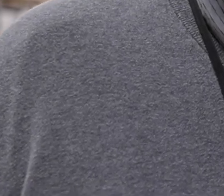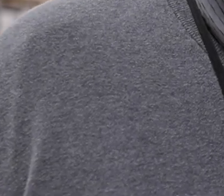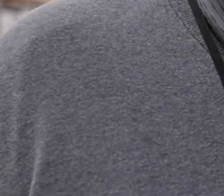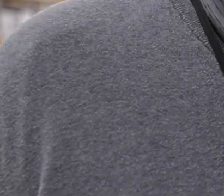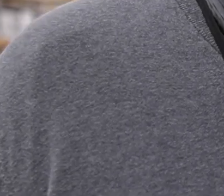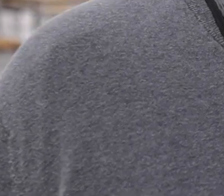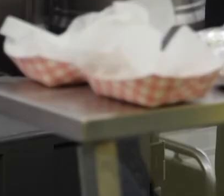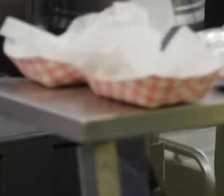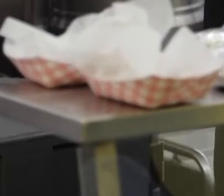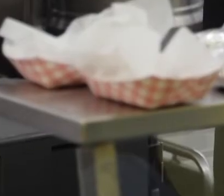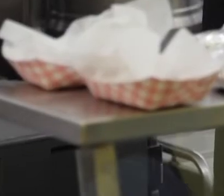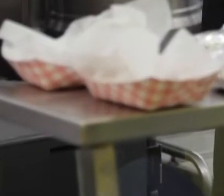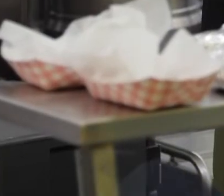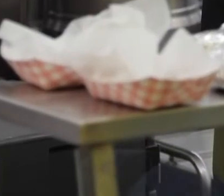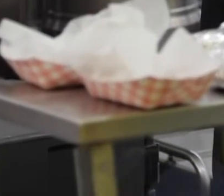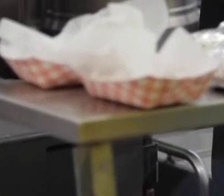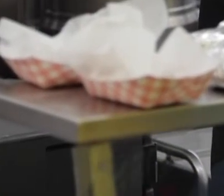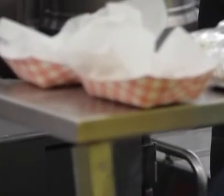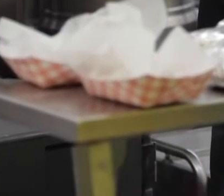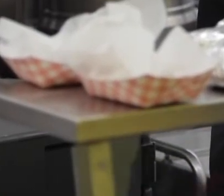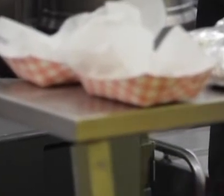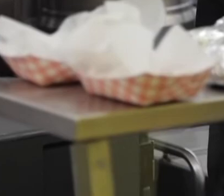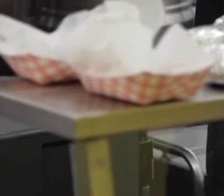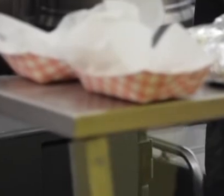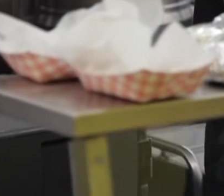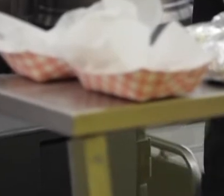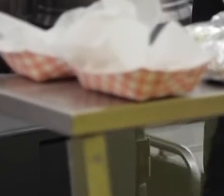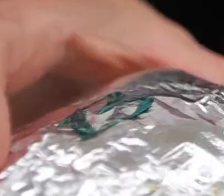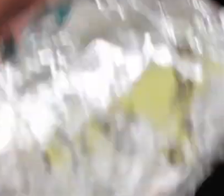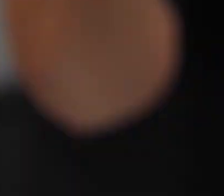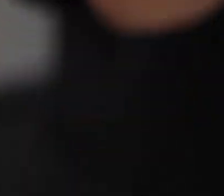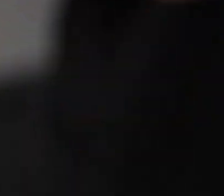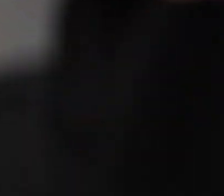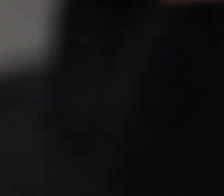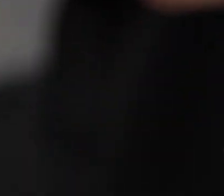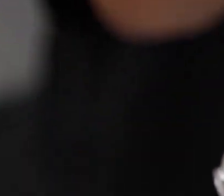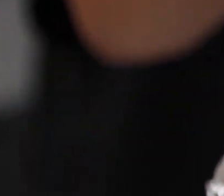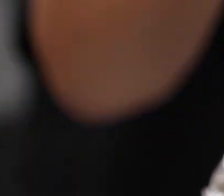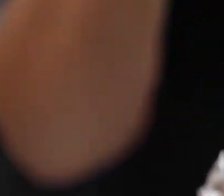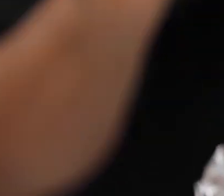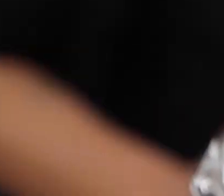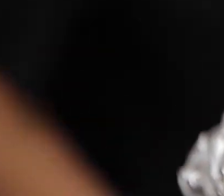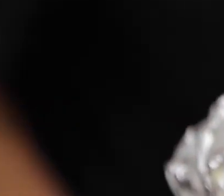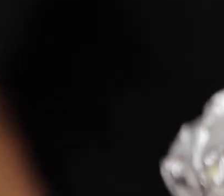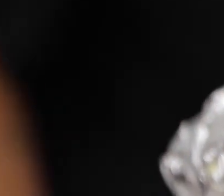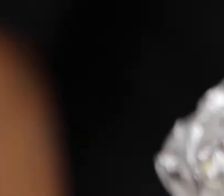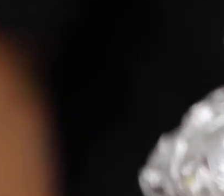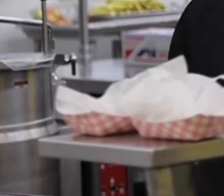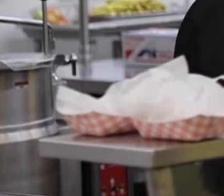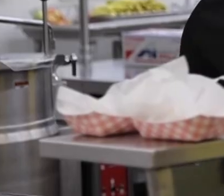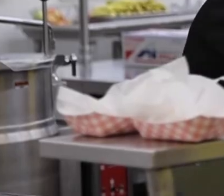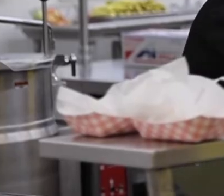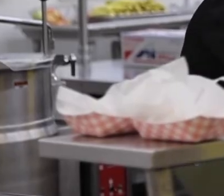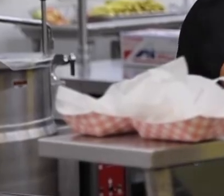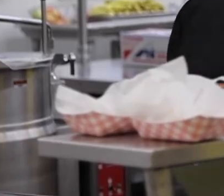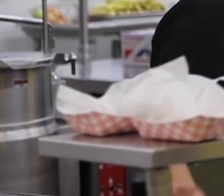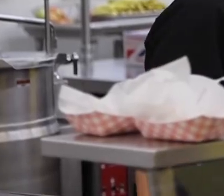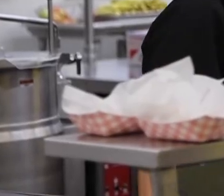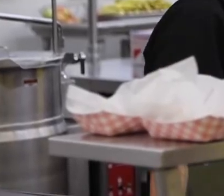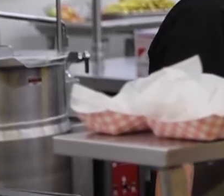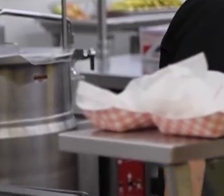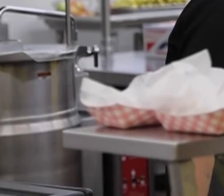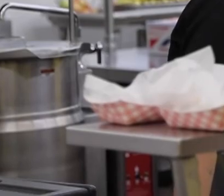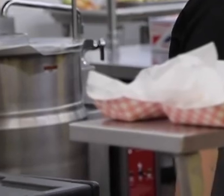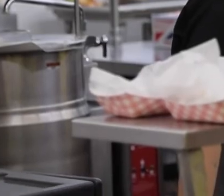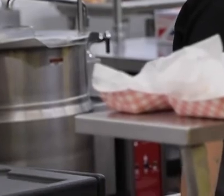fantastic. She cares about them. She has this gigantic heart that she just wants to make sure that every one of her